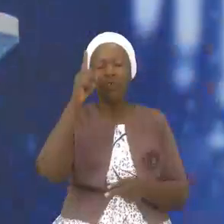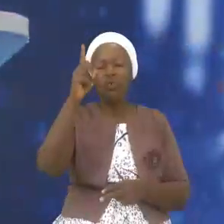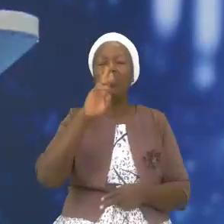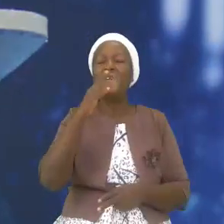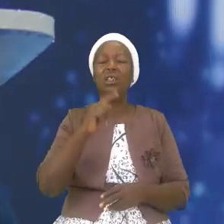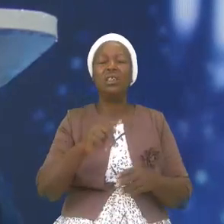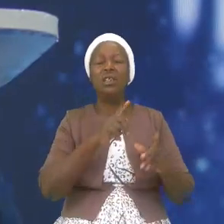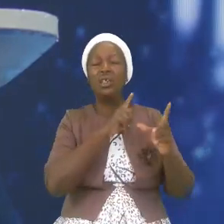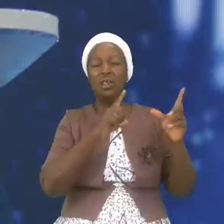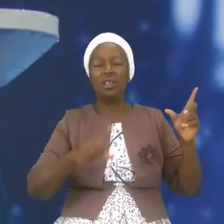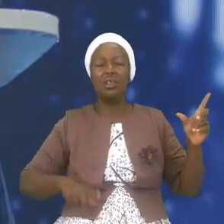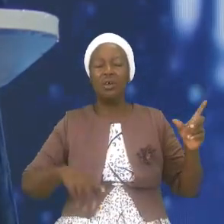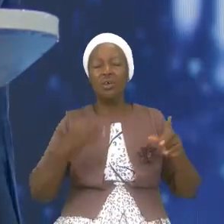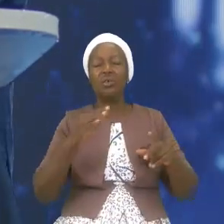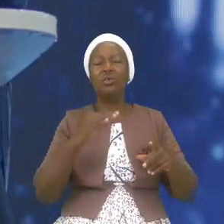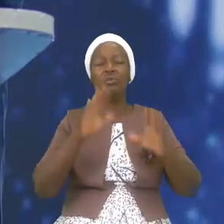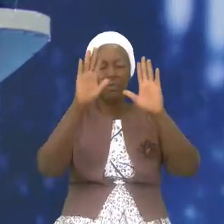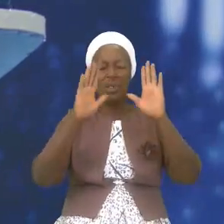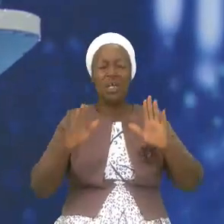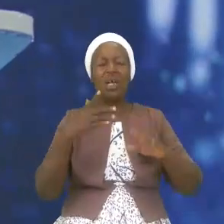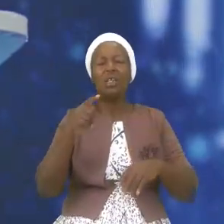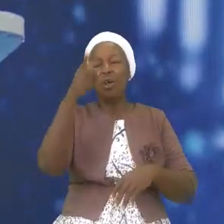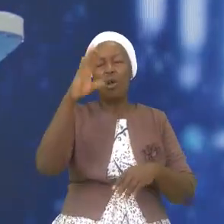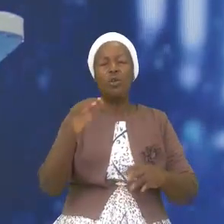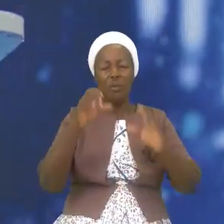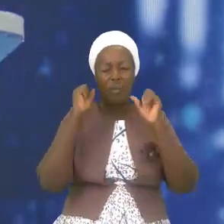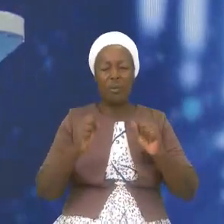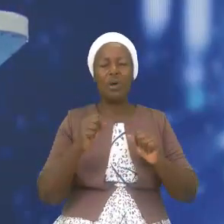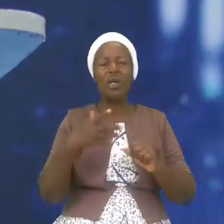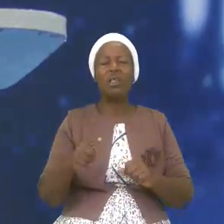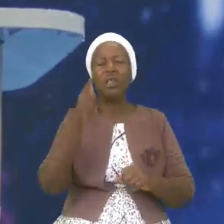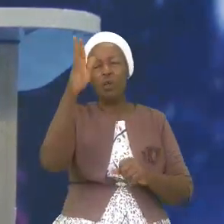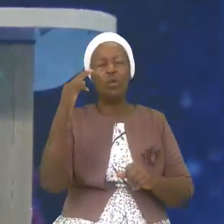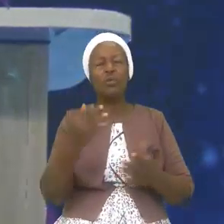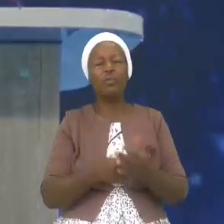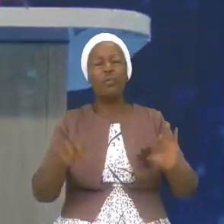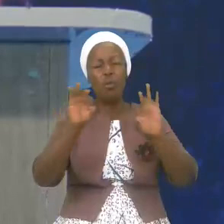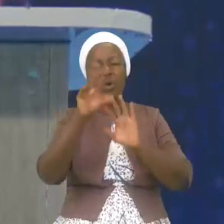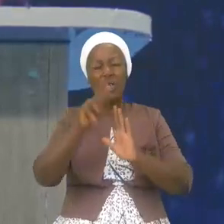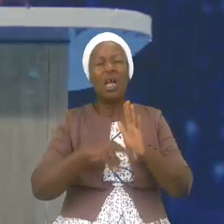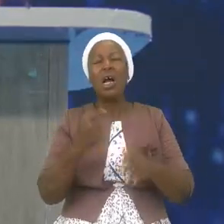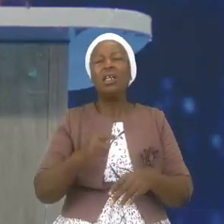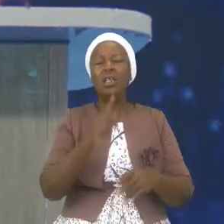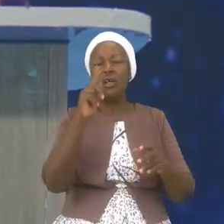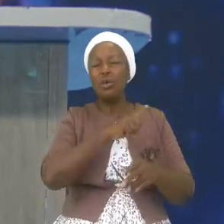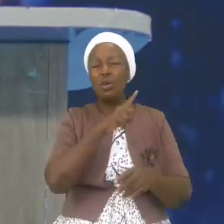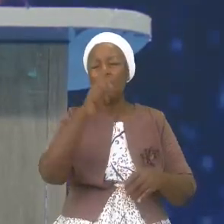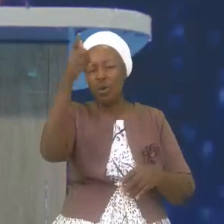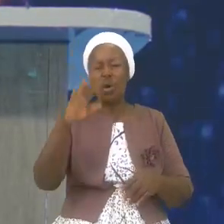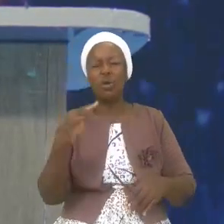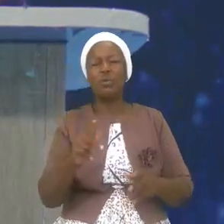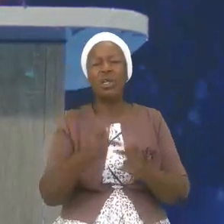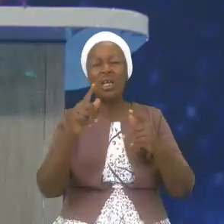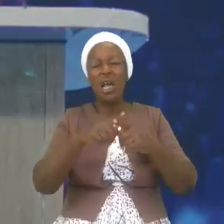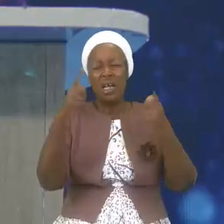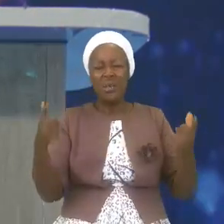of worthiness, and the God of great performance and manifestation. Come to all your people